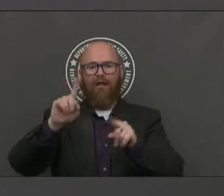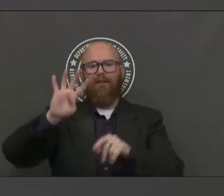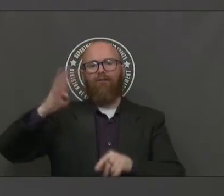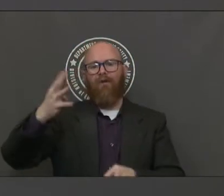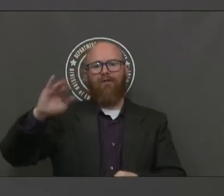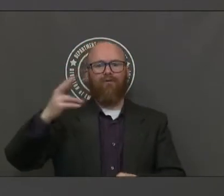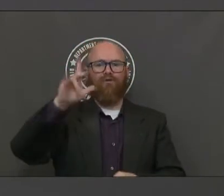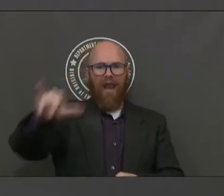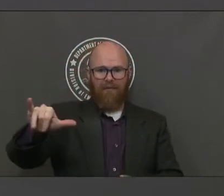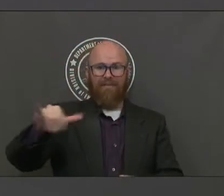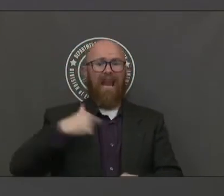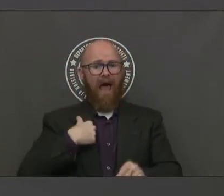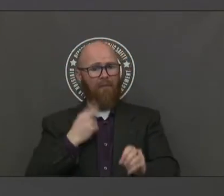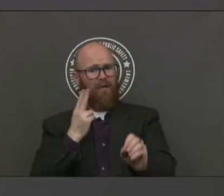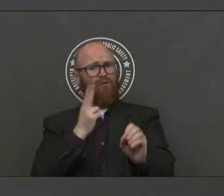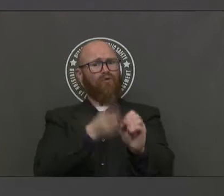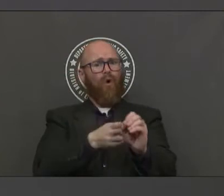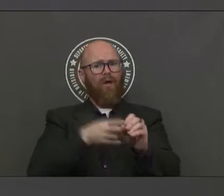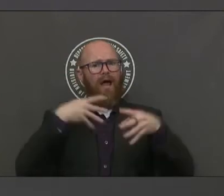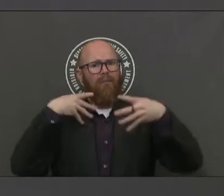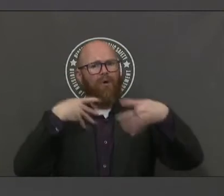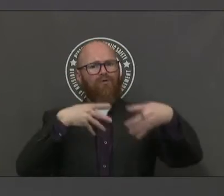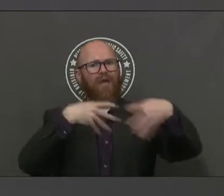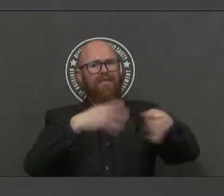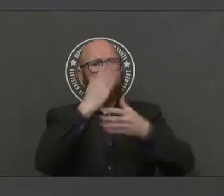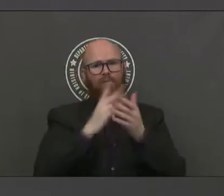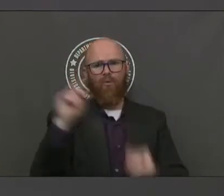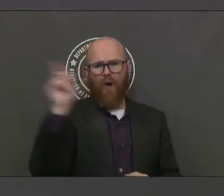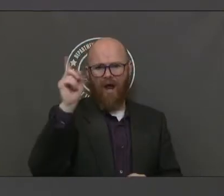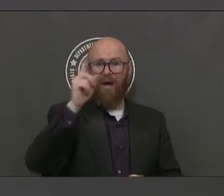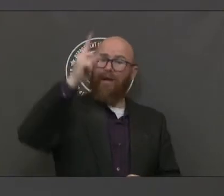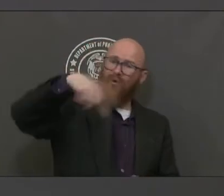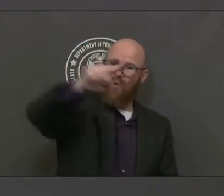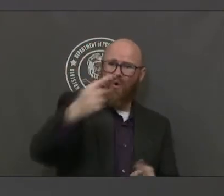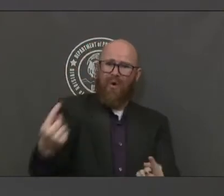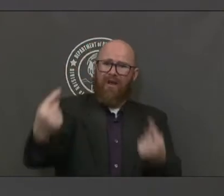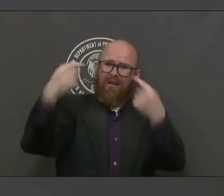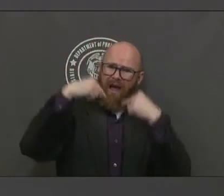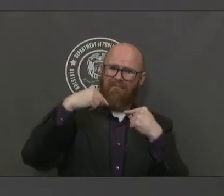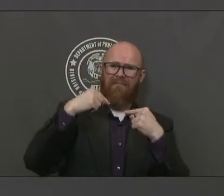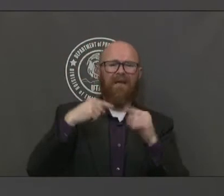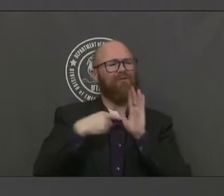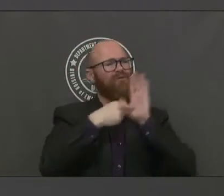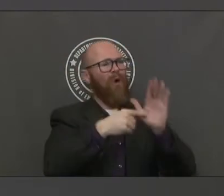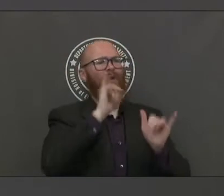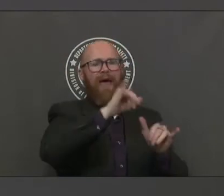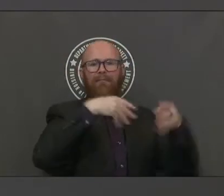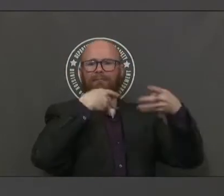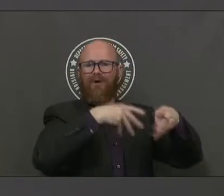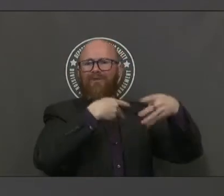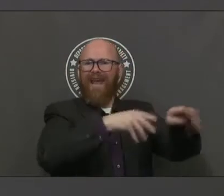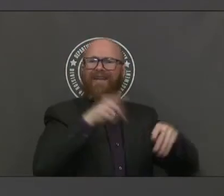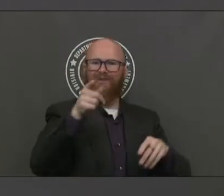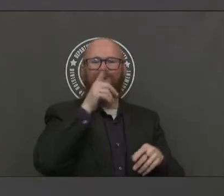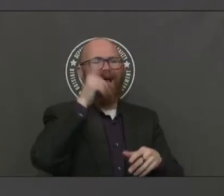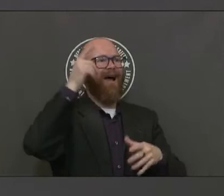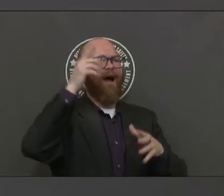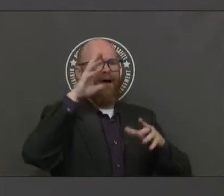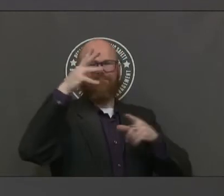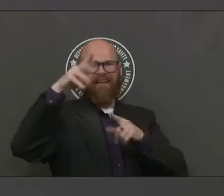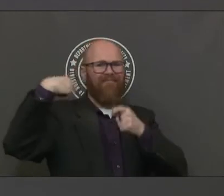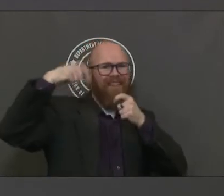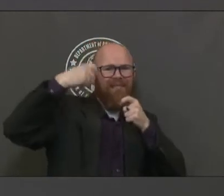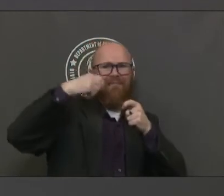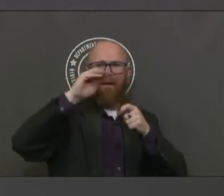be in a parade somewhere, and you're going to be there covering the parade, and you're going to be really